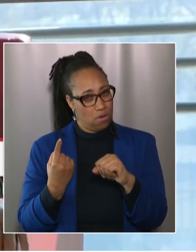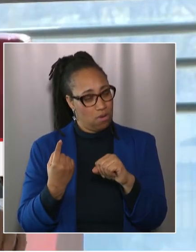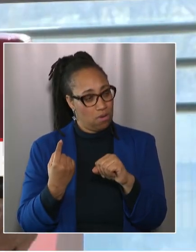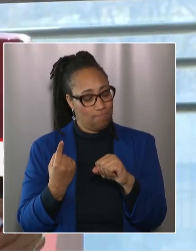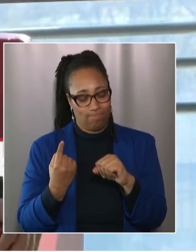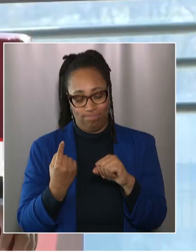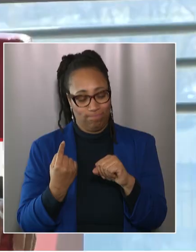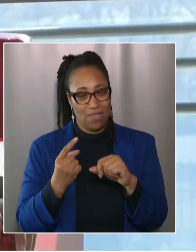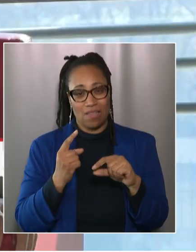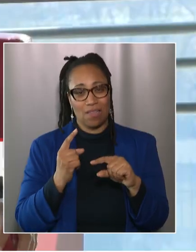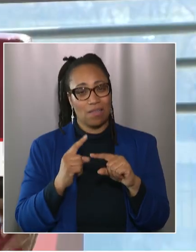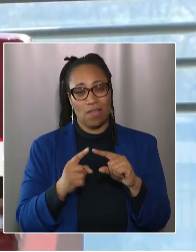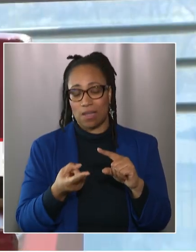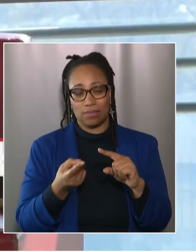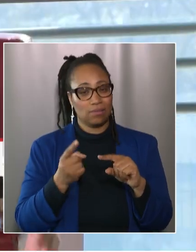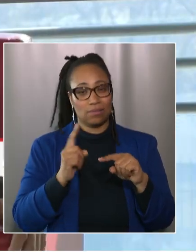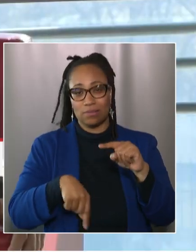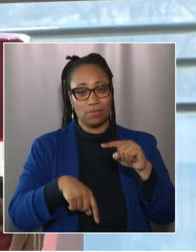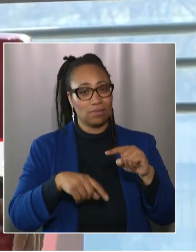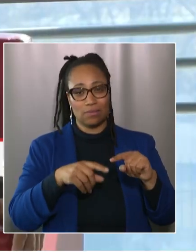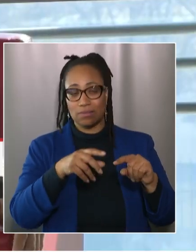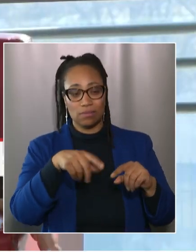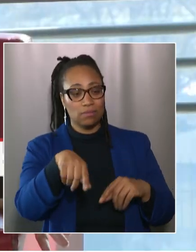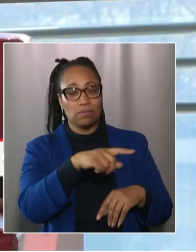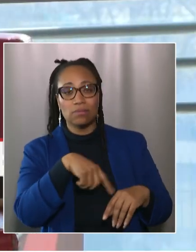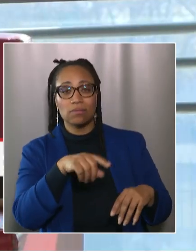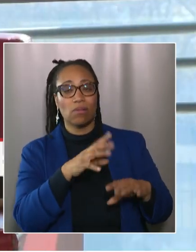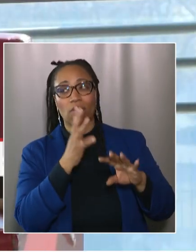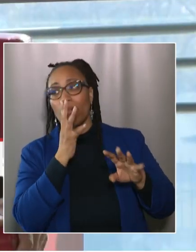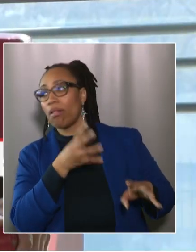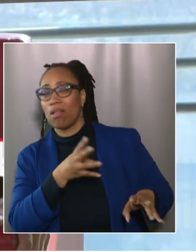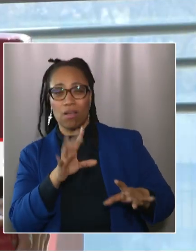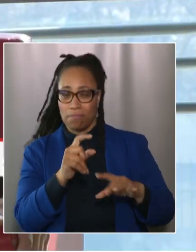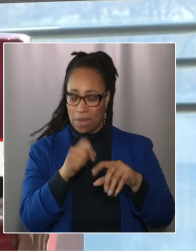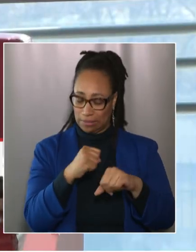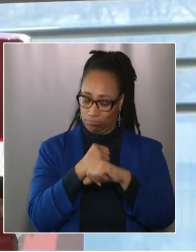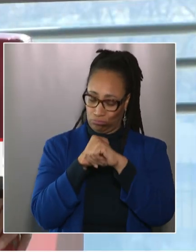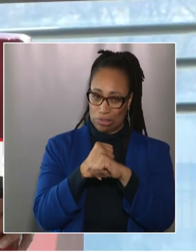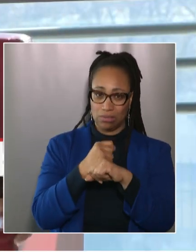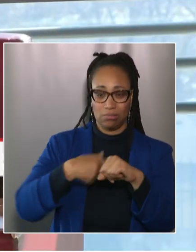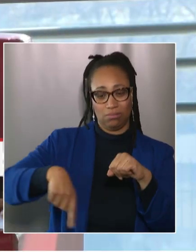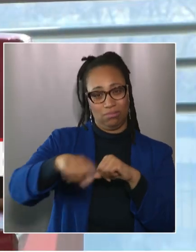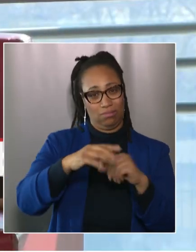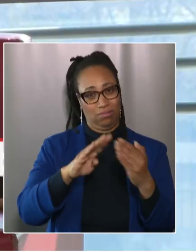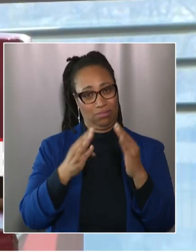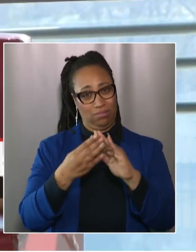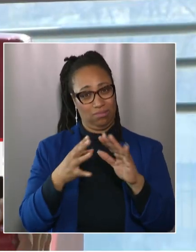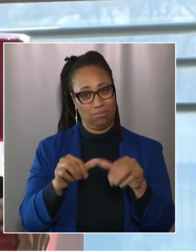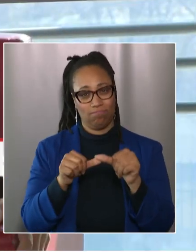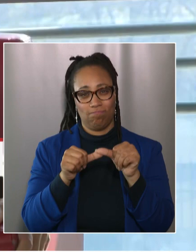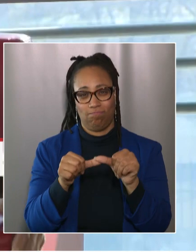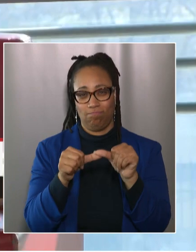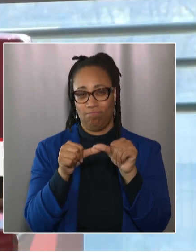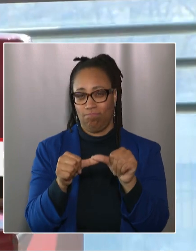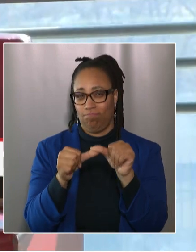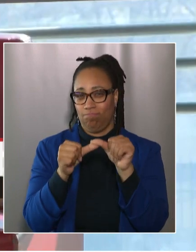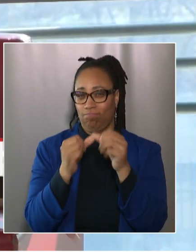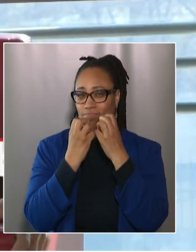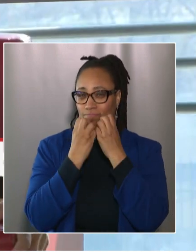kinds of things happen, like global pandemics and DOGE and